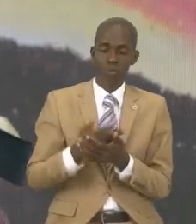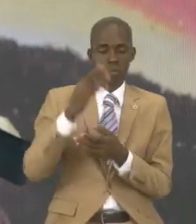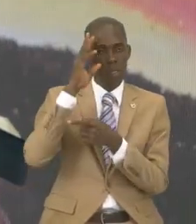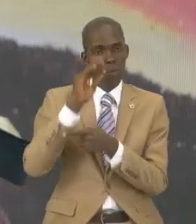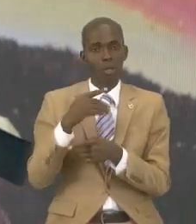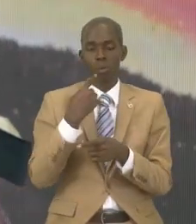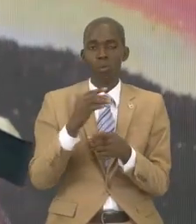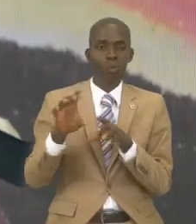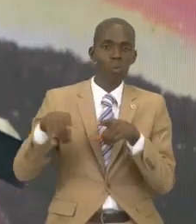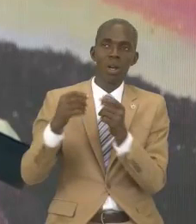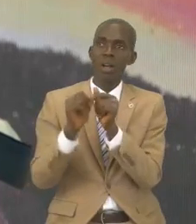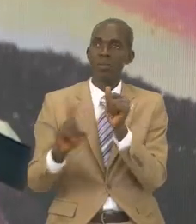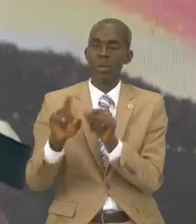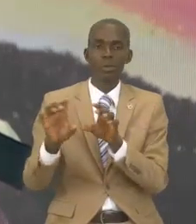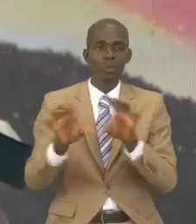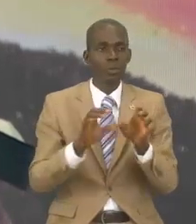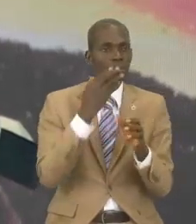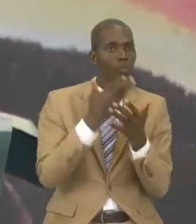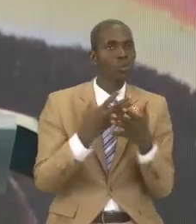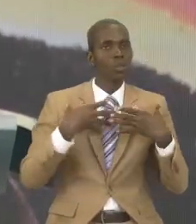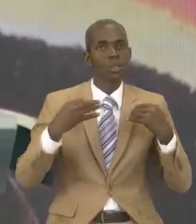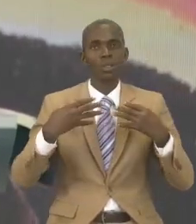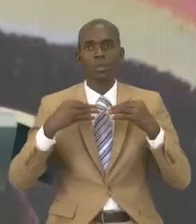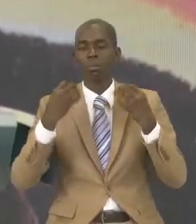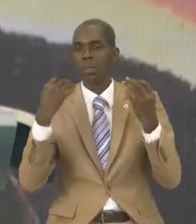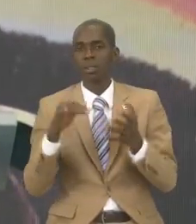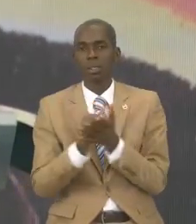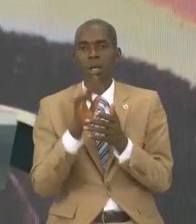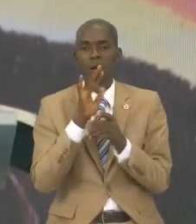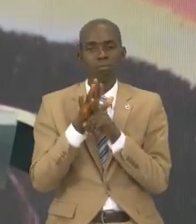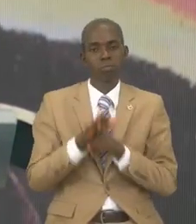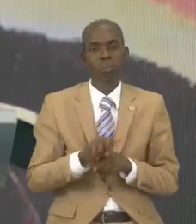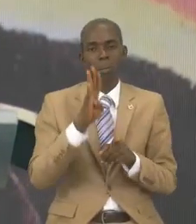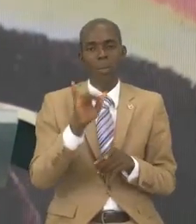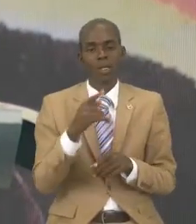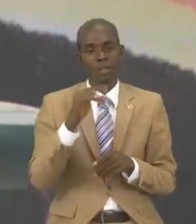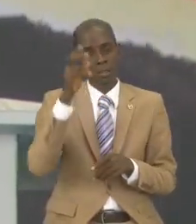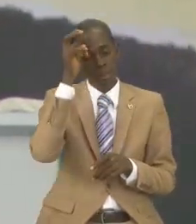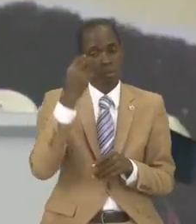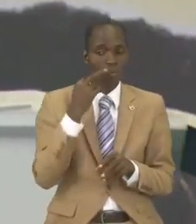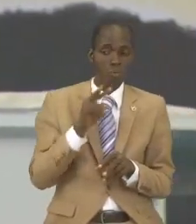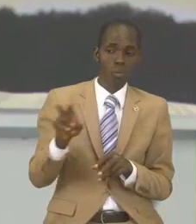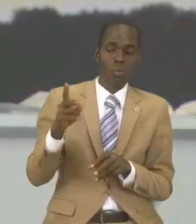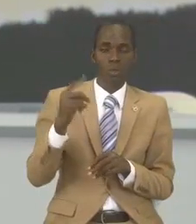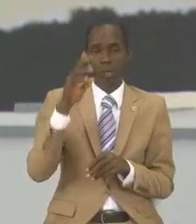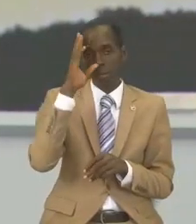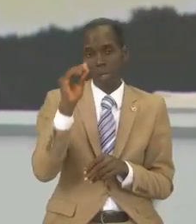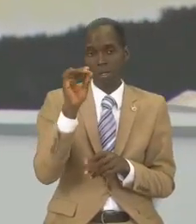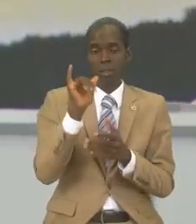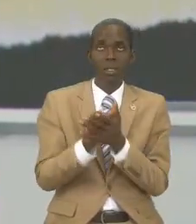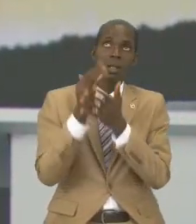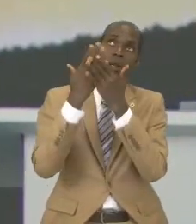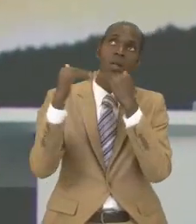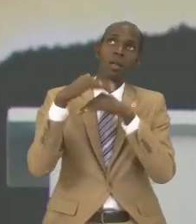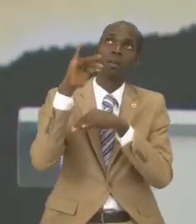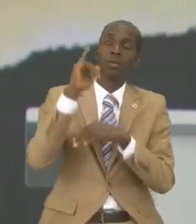healing all that were oppressed of the devil. Behold the man, the heavenly man, the